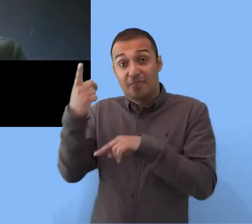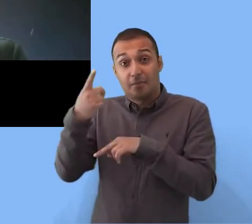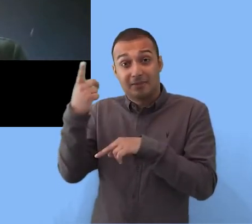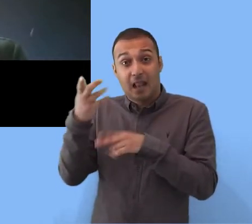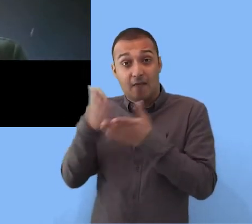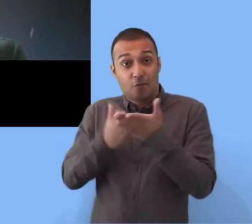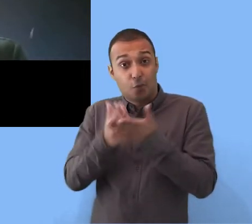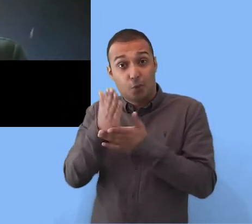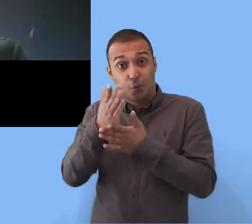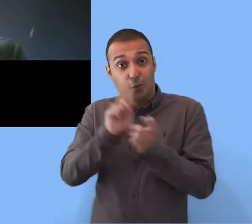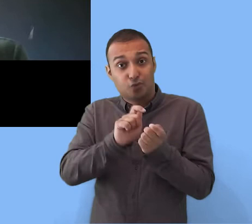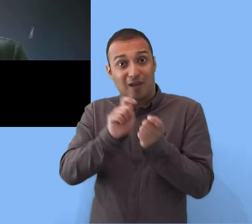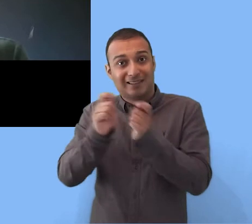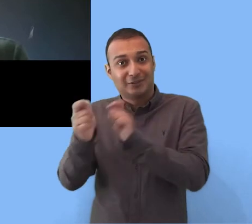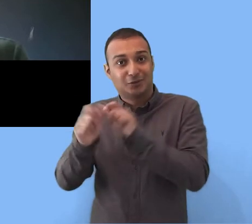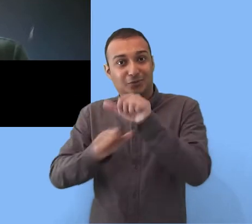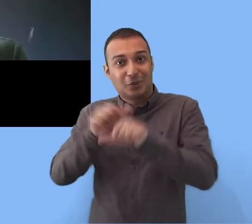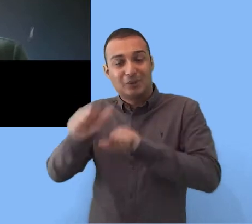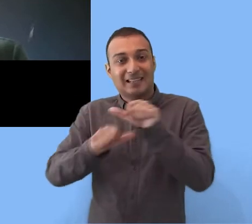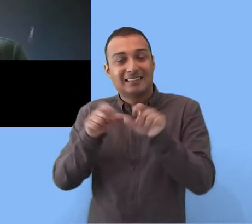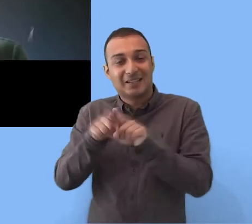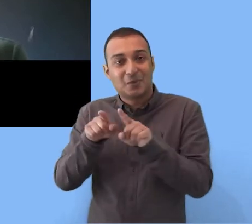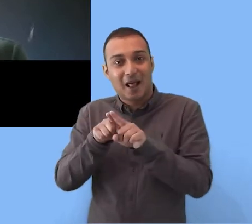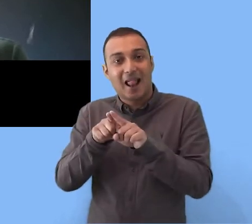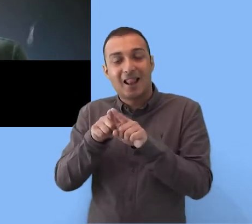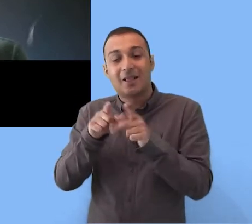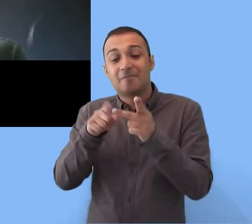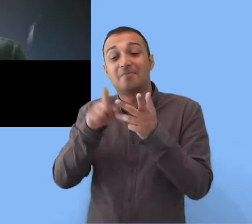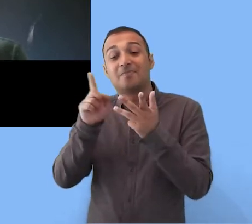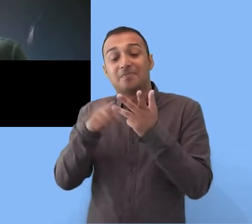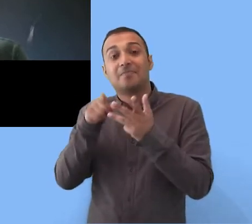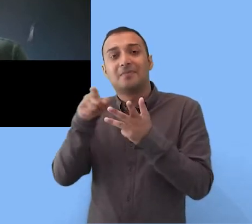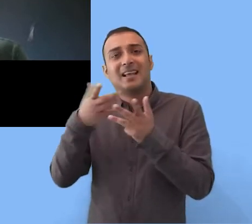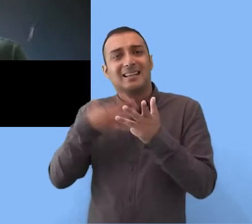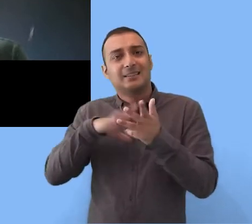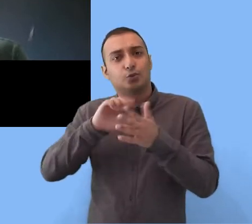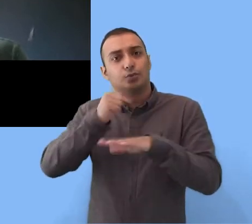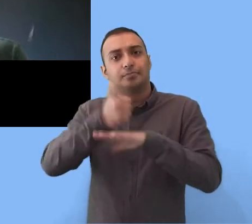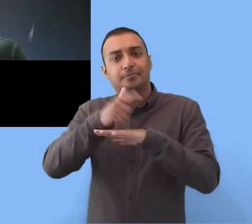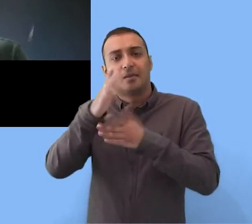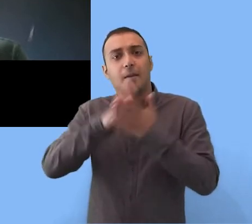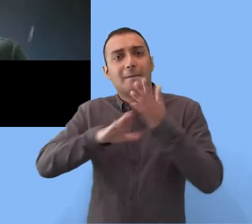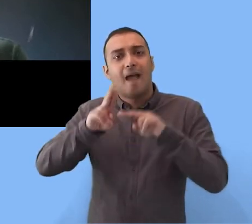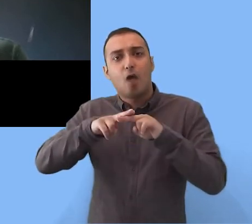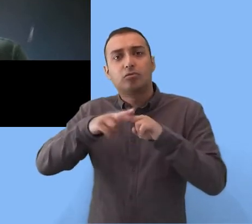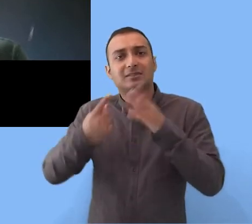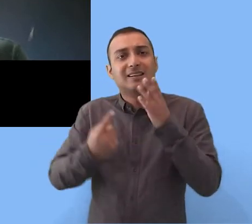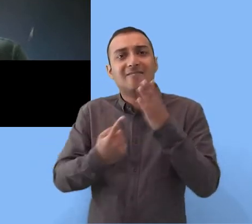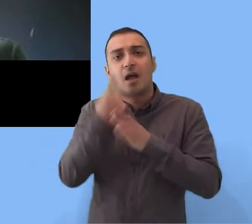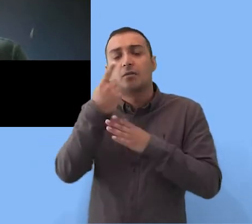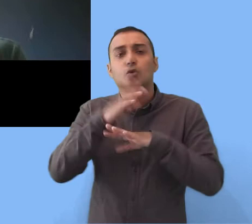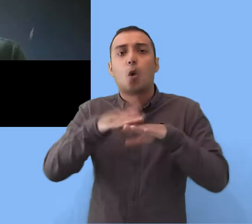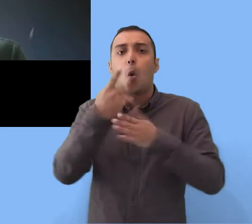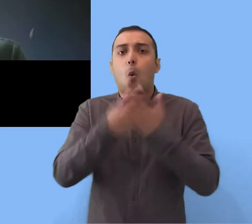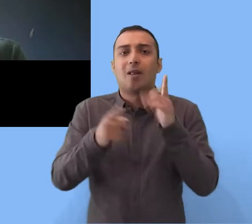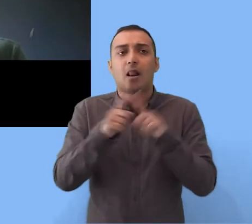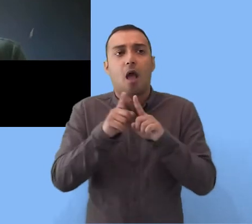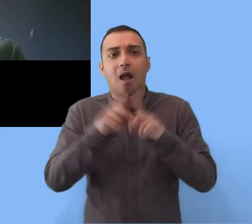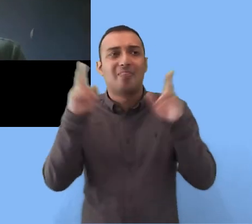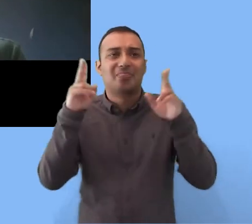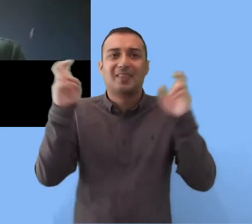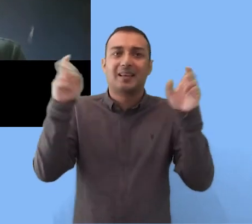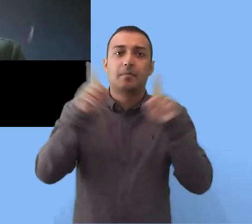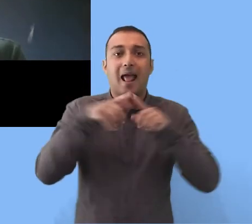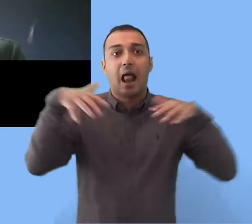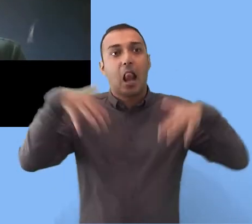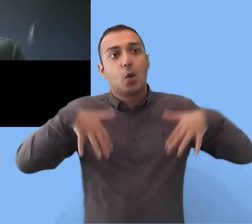Hold parent events, not only annual themed events. So that's like Black History Month or Halloween